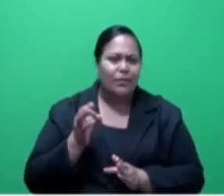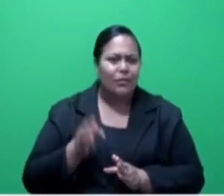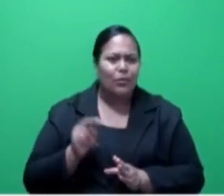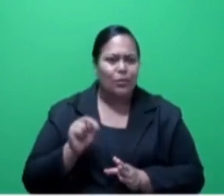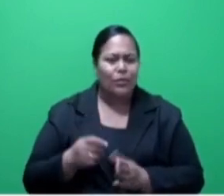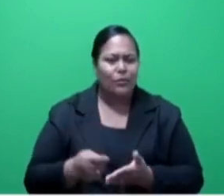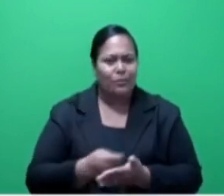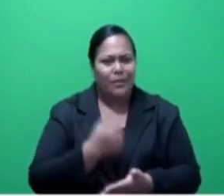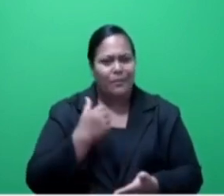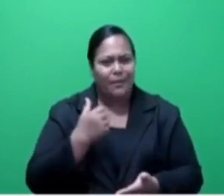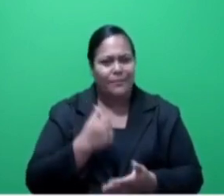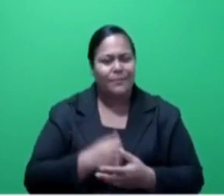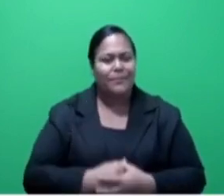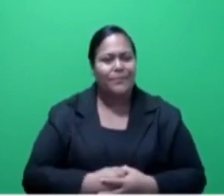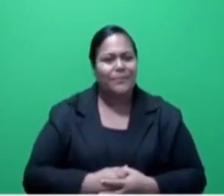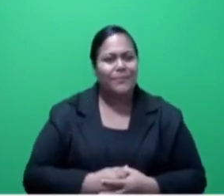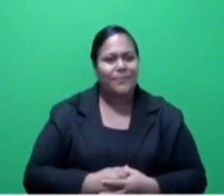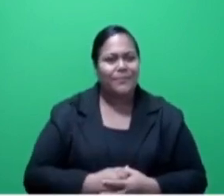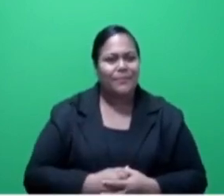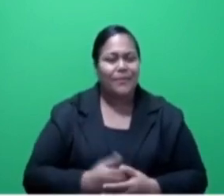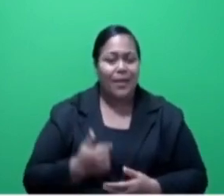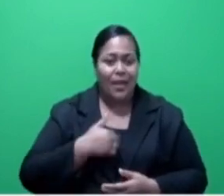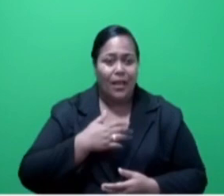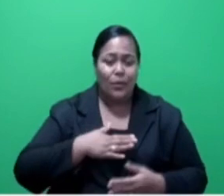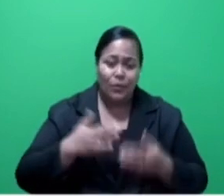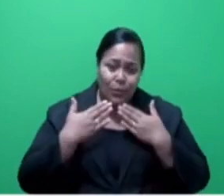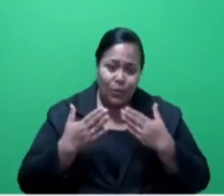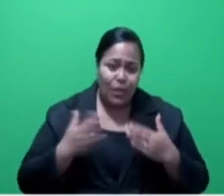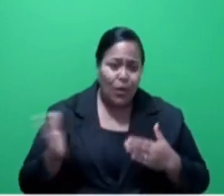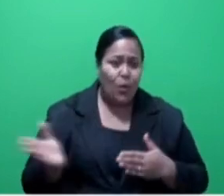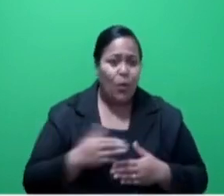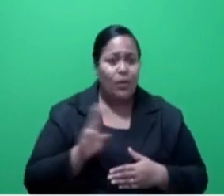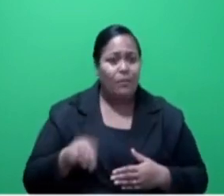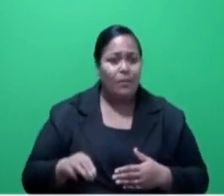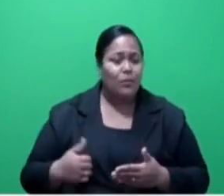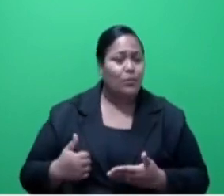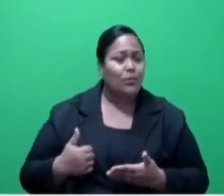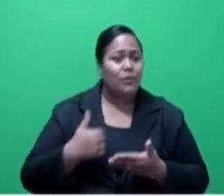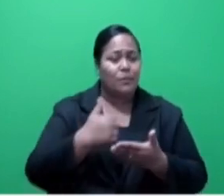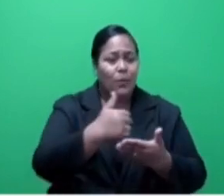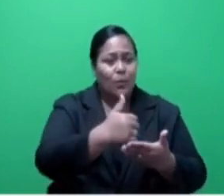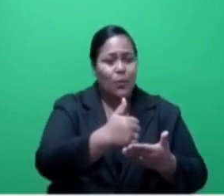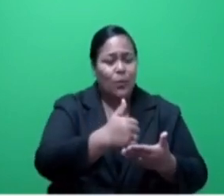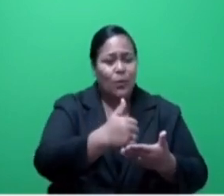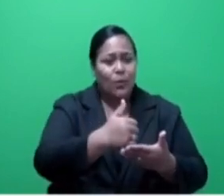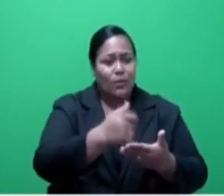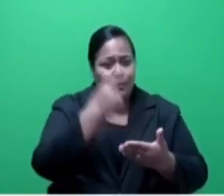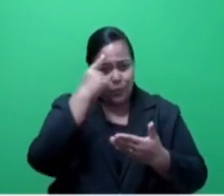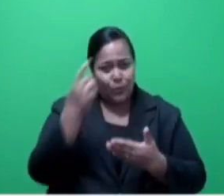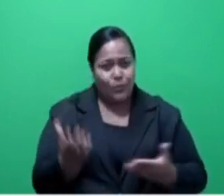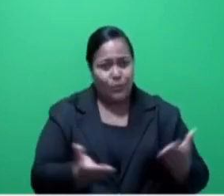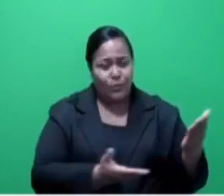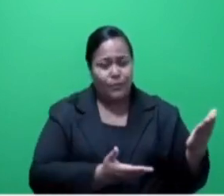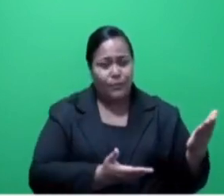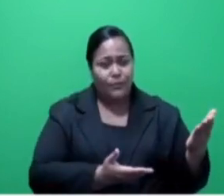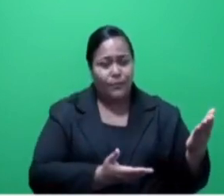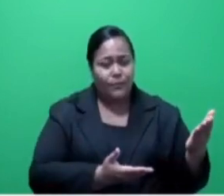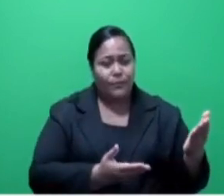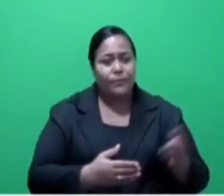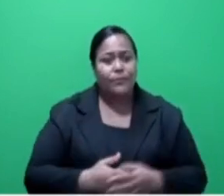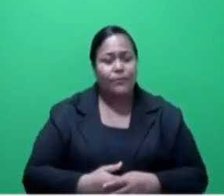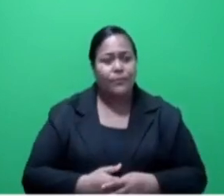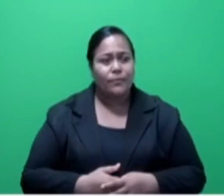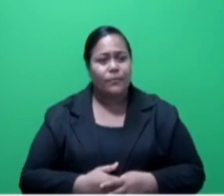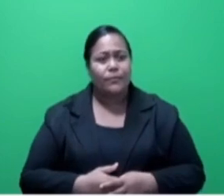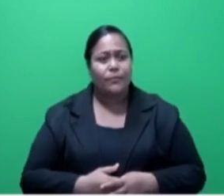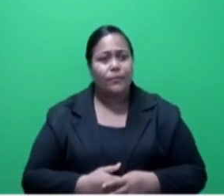now thank all the members, in fact, who supported this particular motion, sir. And we'd like